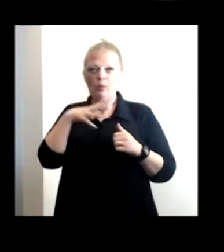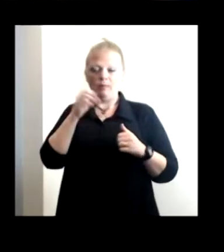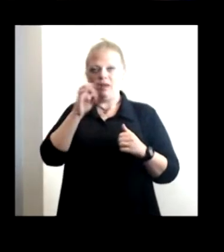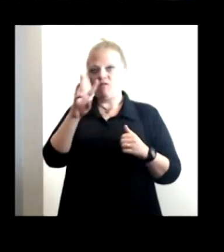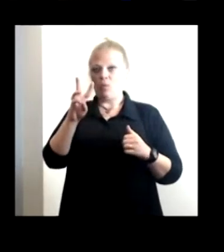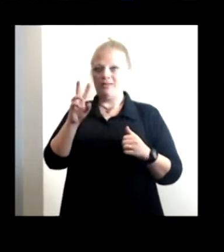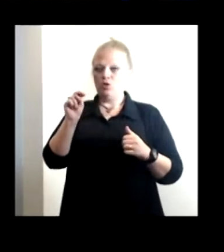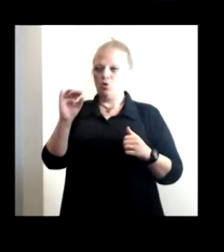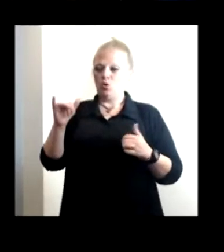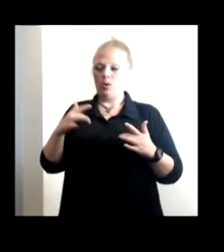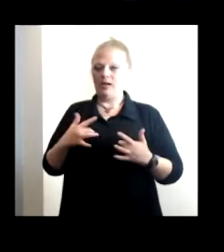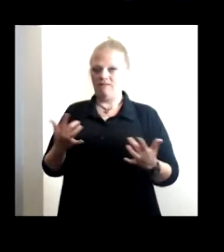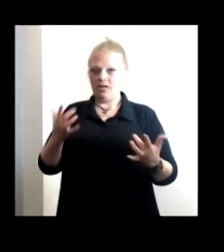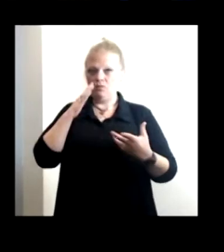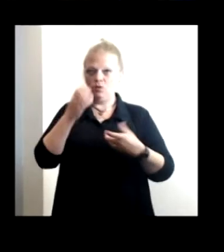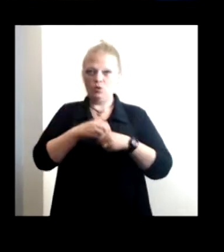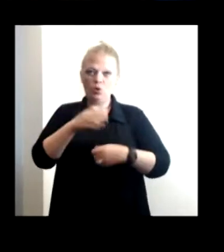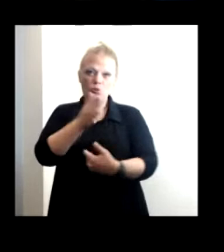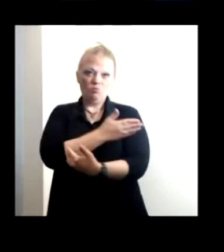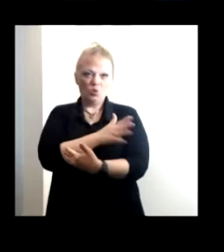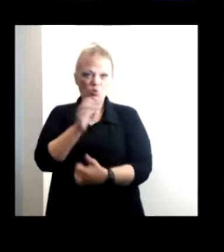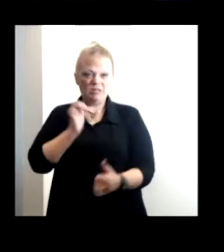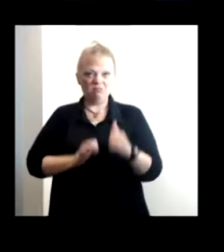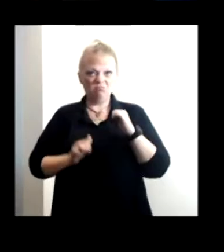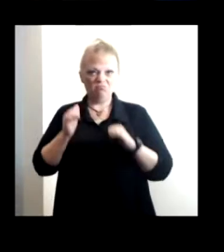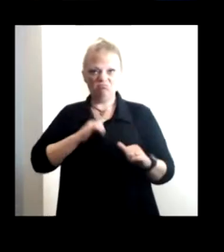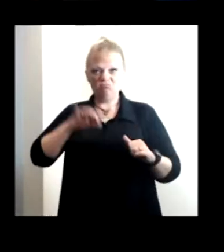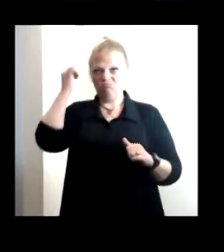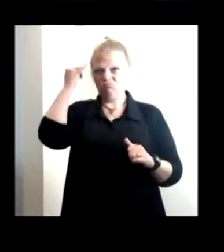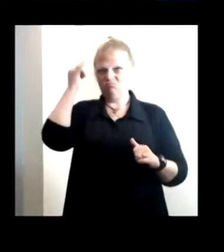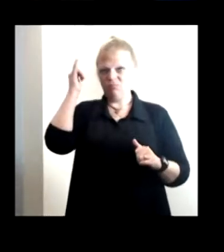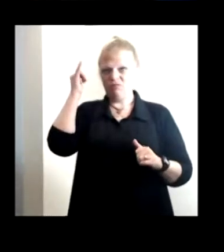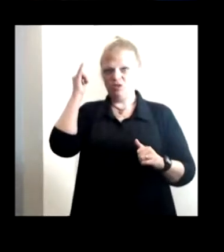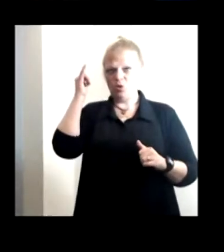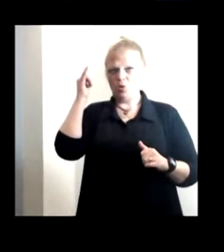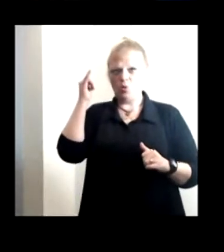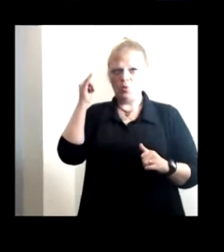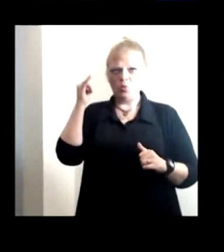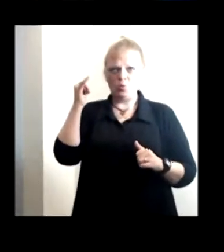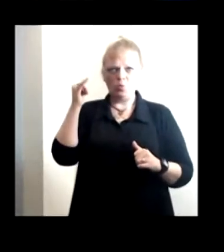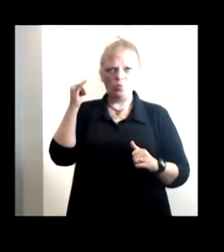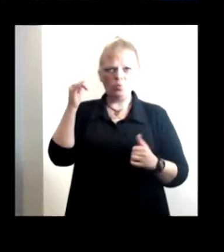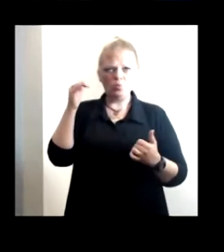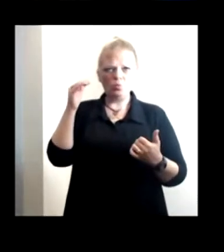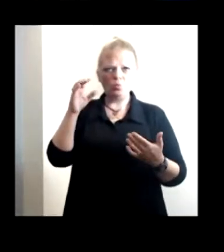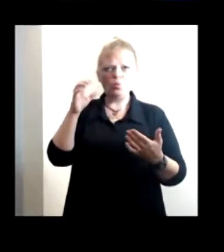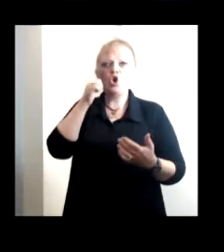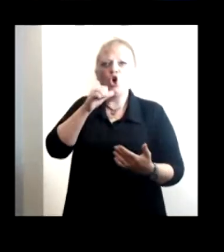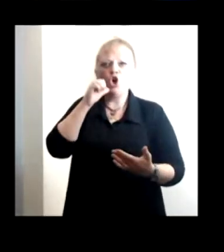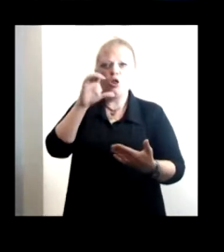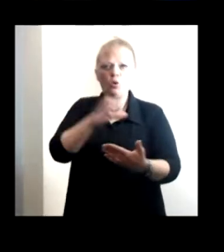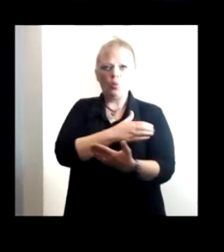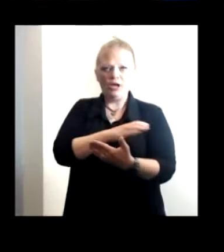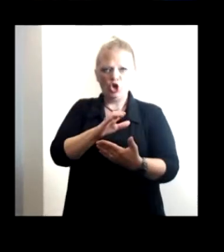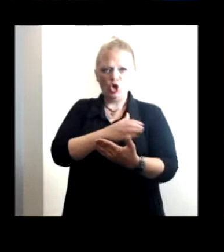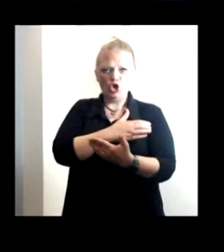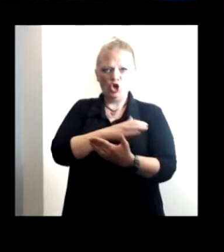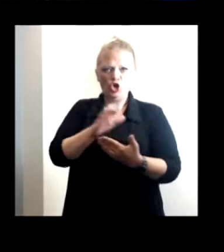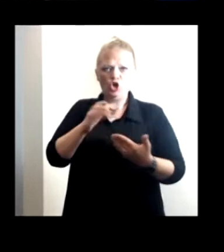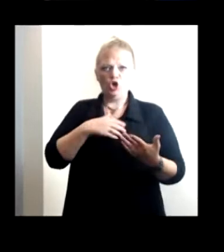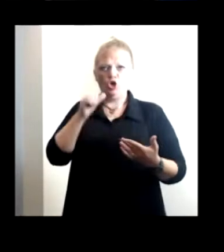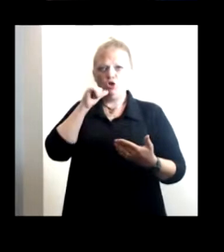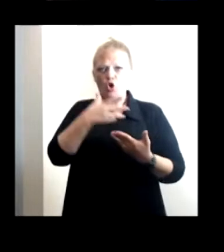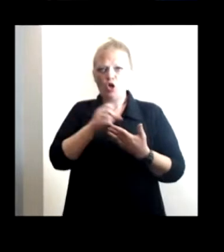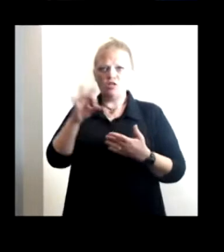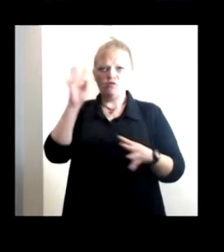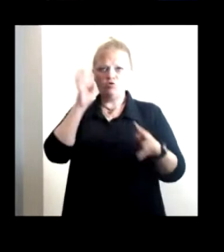York event, which will include musical performances by Buffalo Girl Choir, Newtown Women Singers, and the Daughters of Creative Sound,